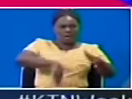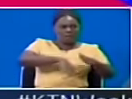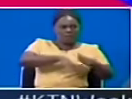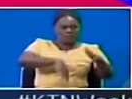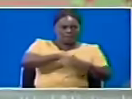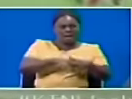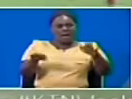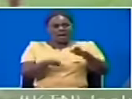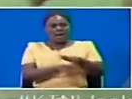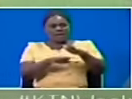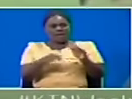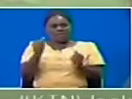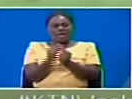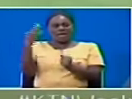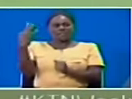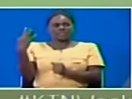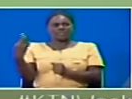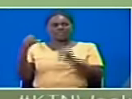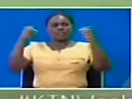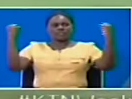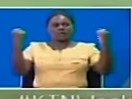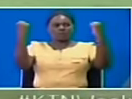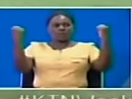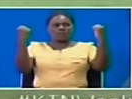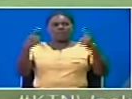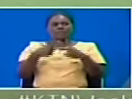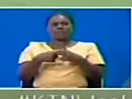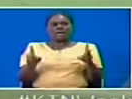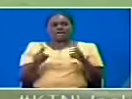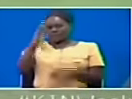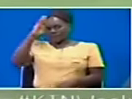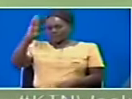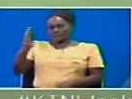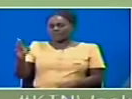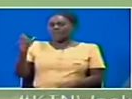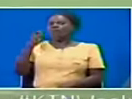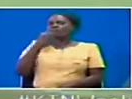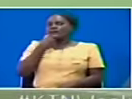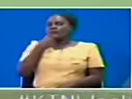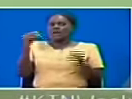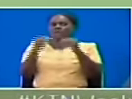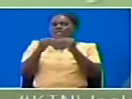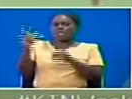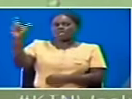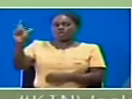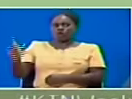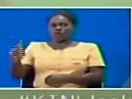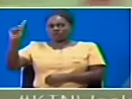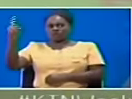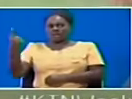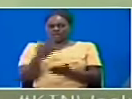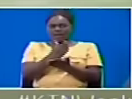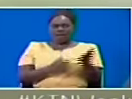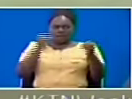Federation National Under 13 Youth Championship set to be played on Sunday. Nyanza will play Coast Region in the first